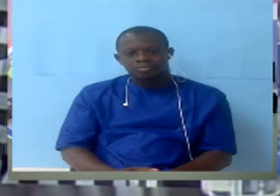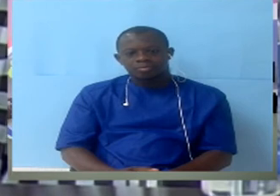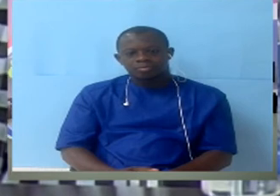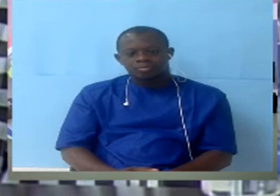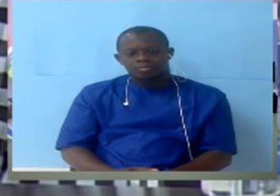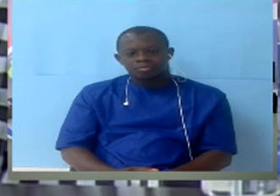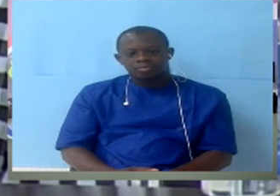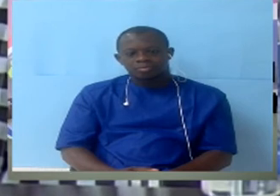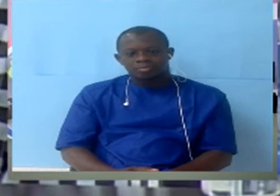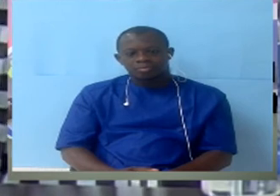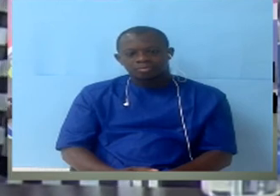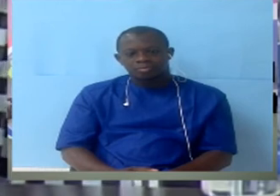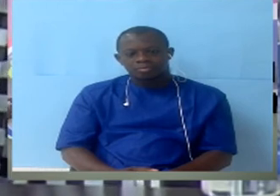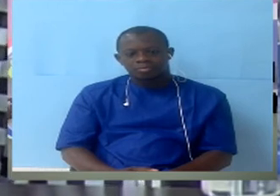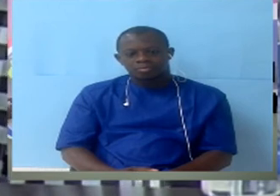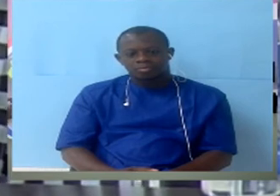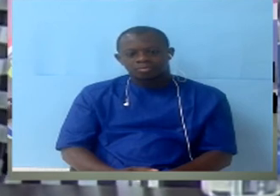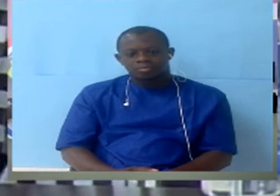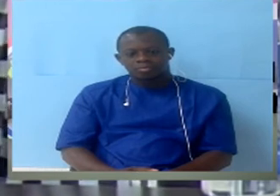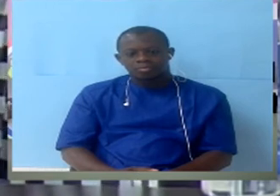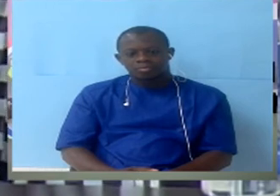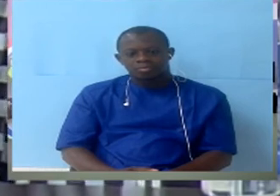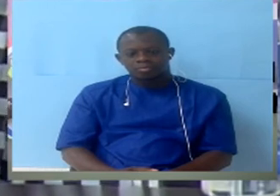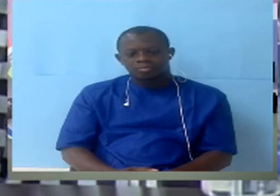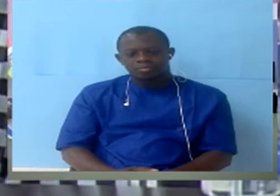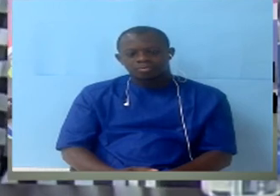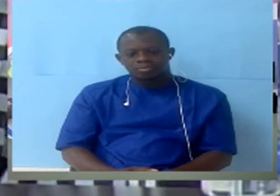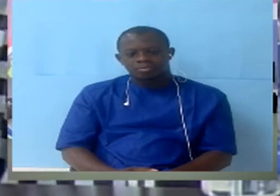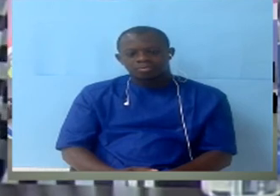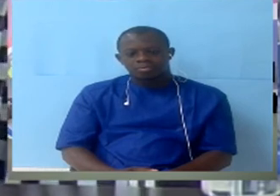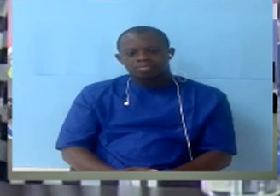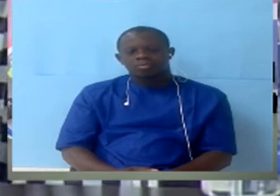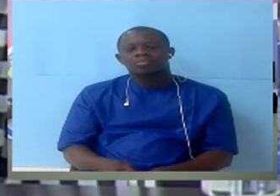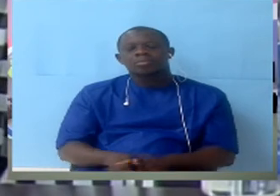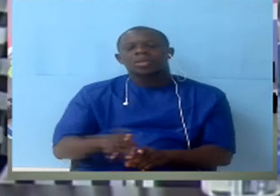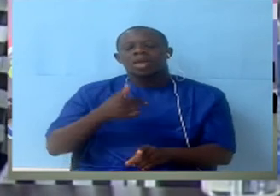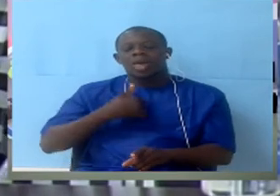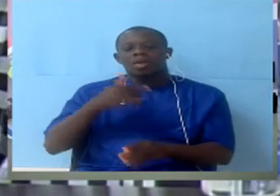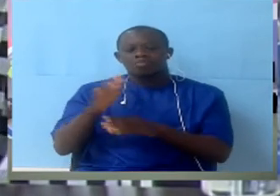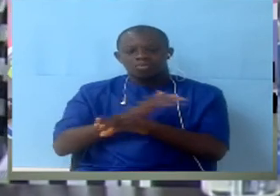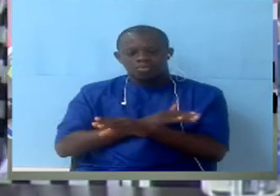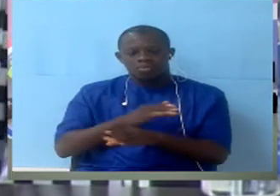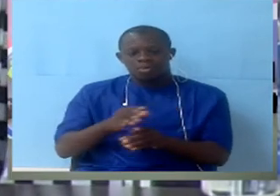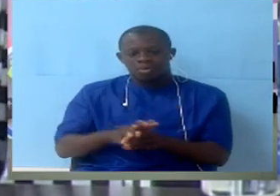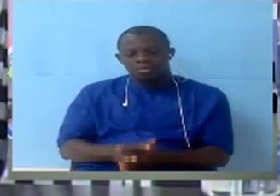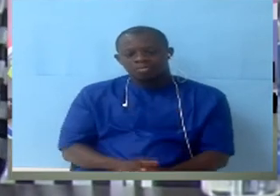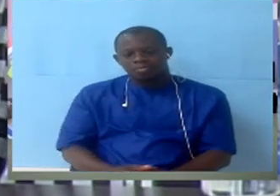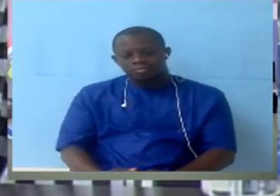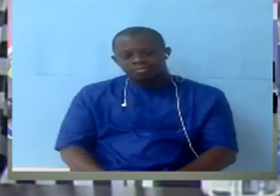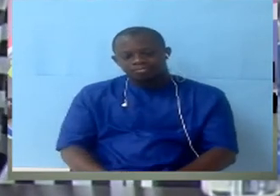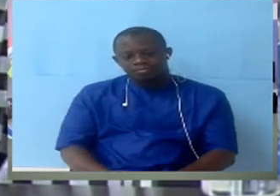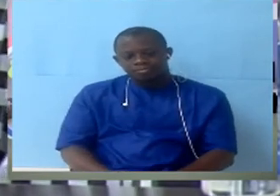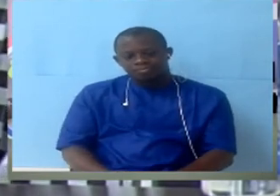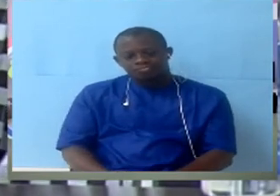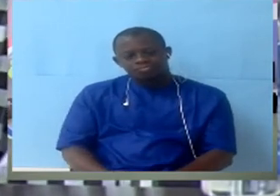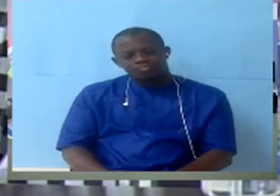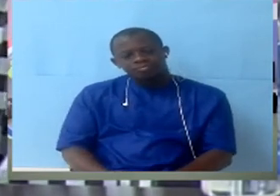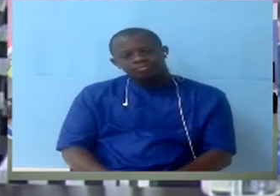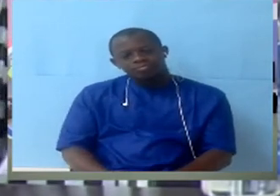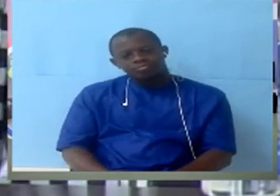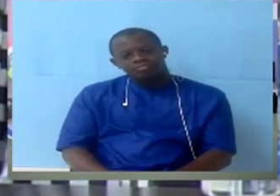because nafaka na transfer nung kata Sukuta. I wanted to get a transfer. 96 years. So na mag transfer la